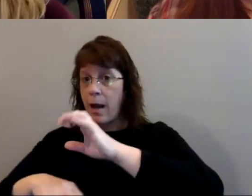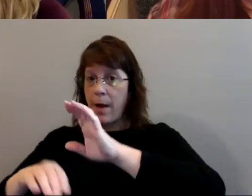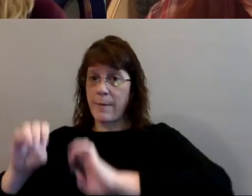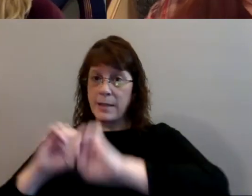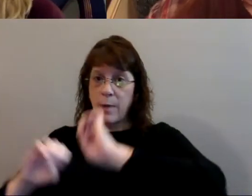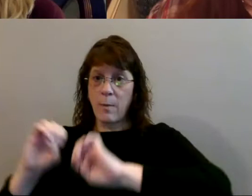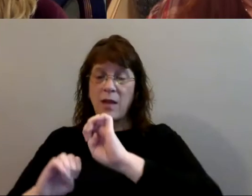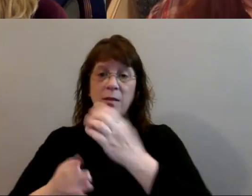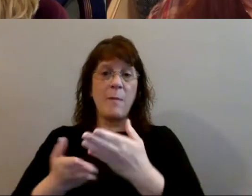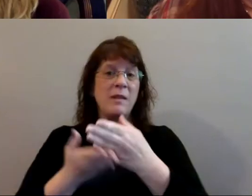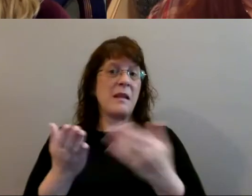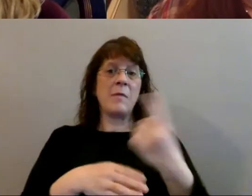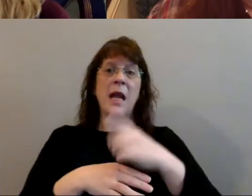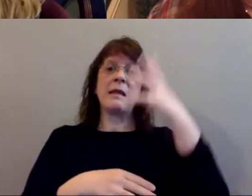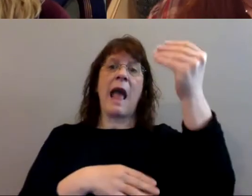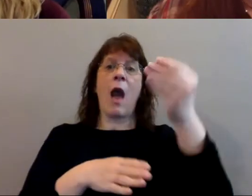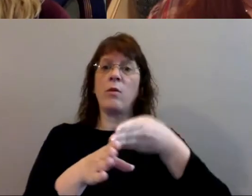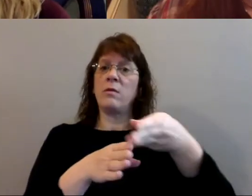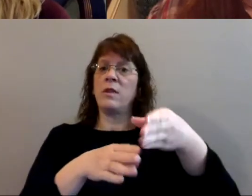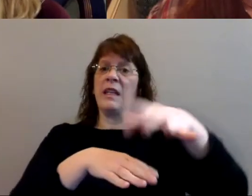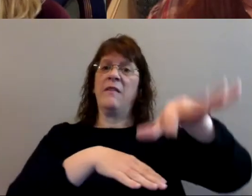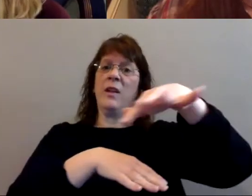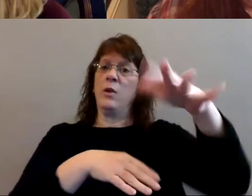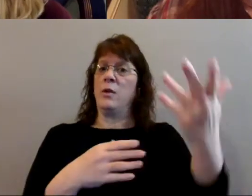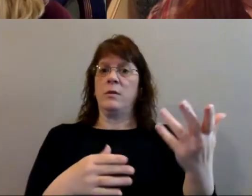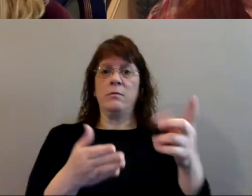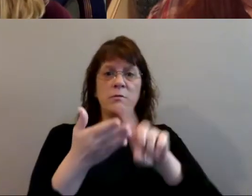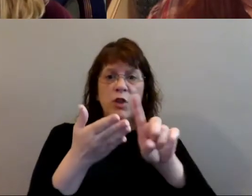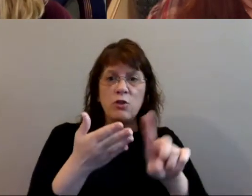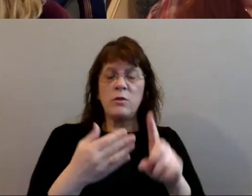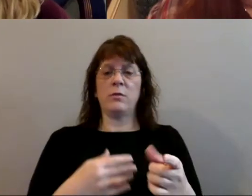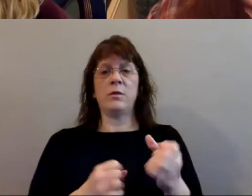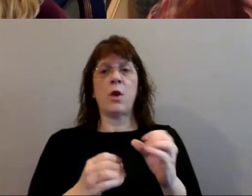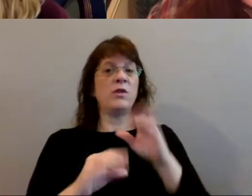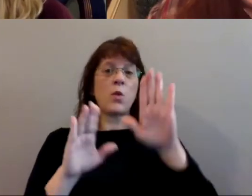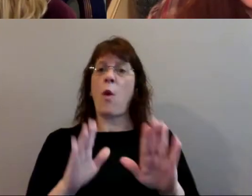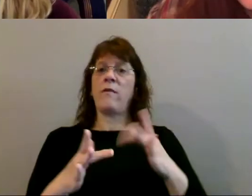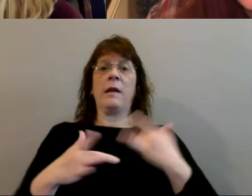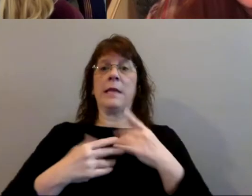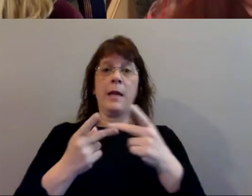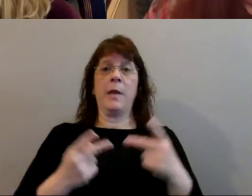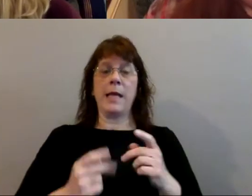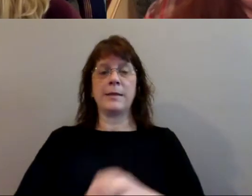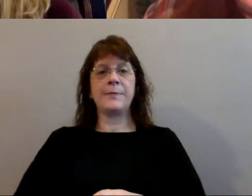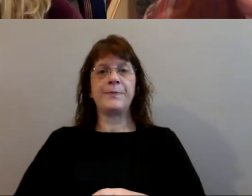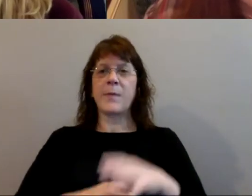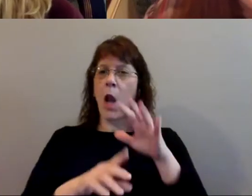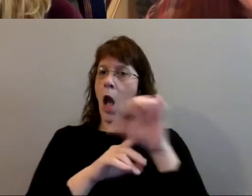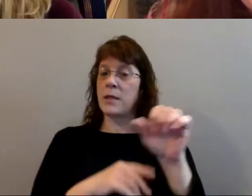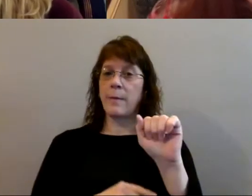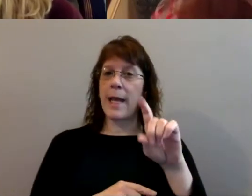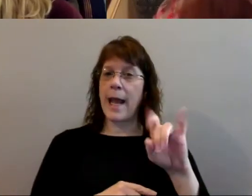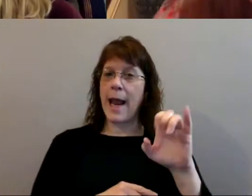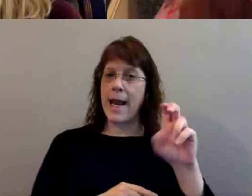field. And it's just a very exciting, wonderful place to be. Awesome. Aiden would like to know,